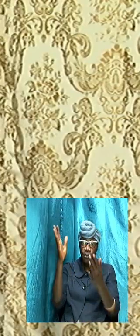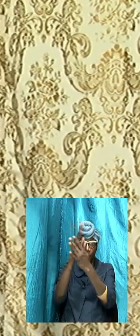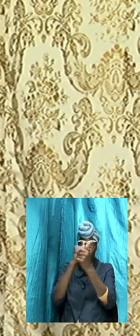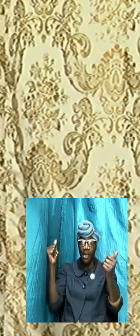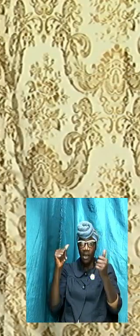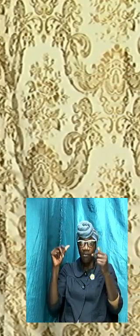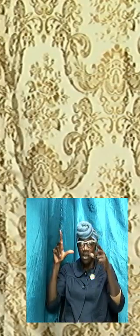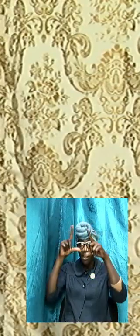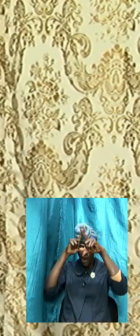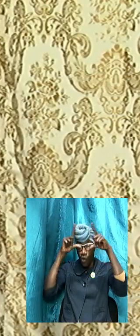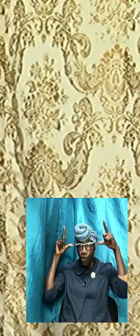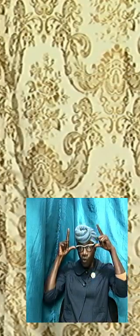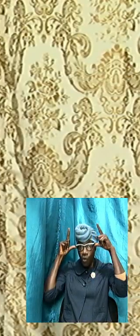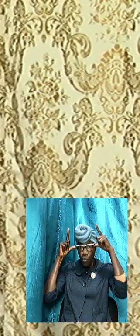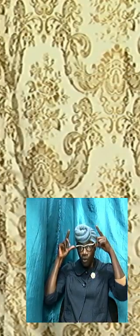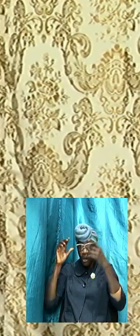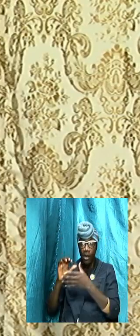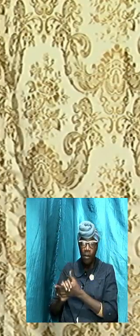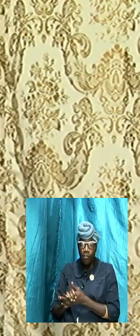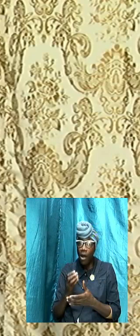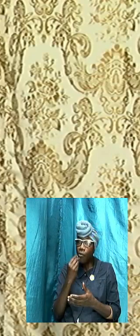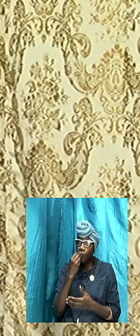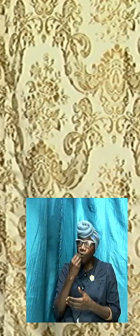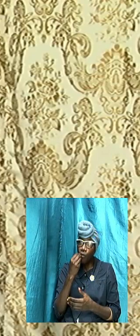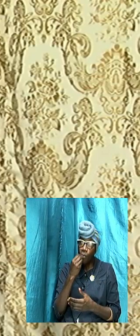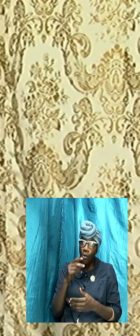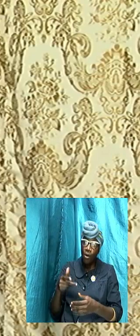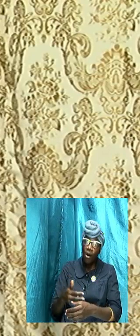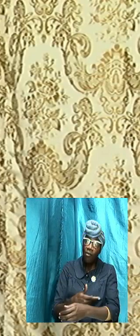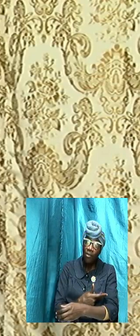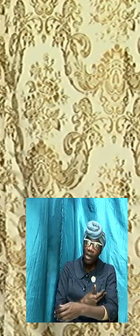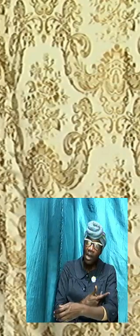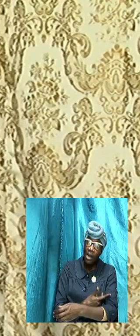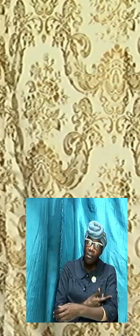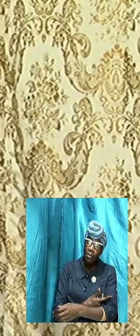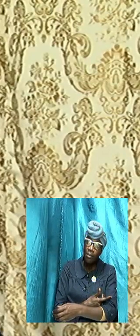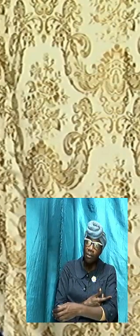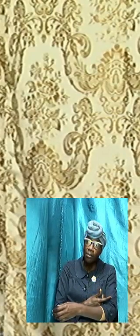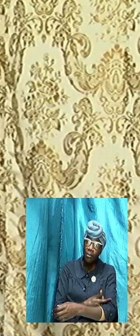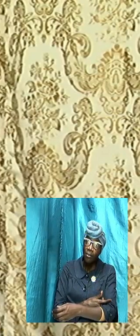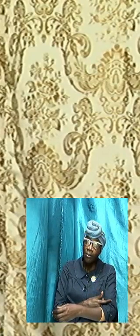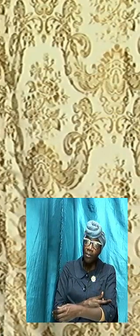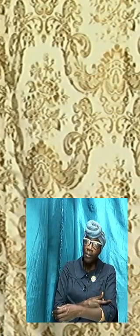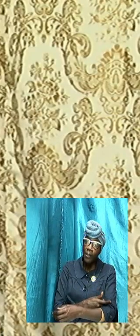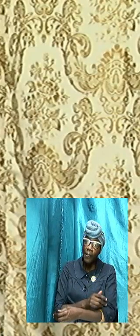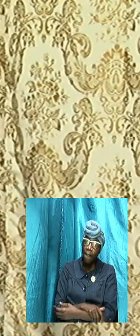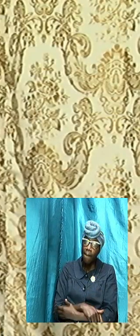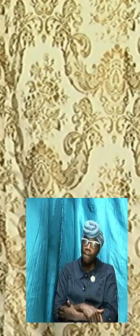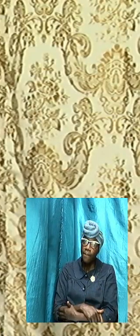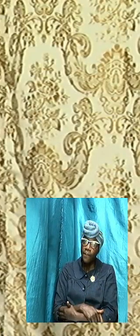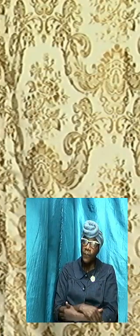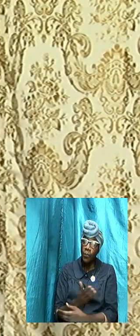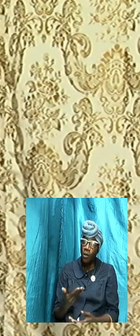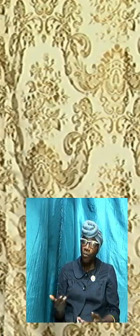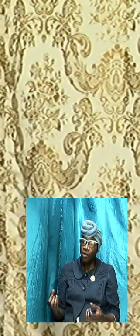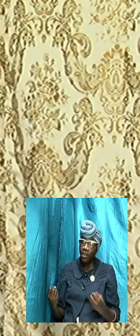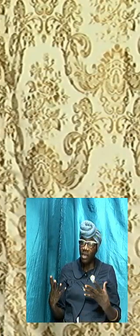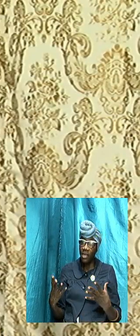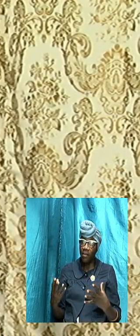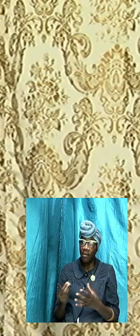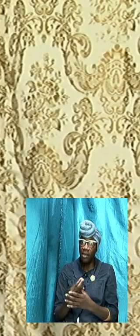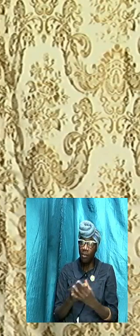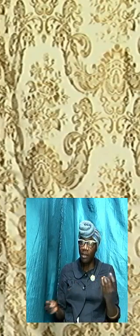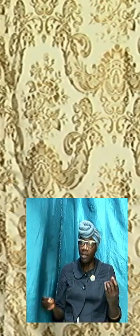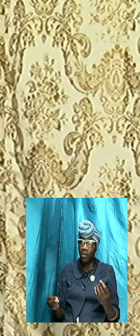We even talk about the marriage supper of the Lamb. There's a lot of things, amen, that I have left off. Praise God.